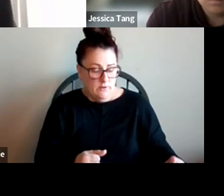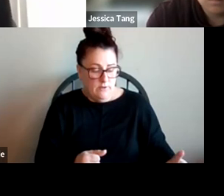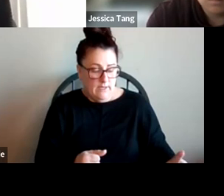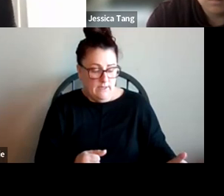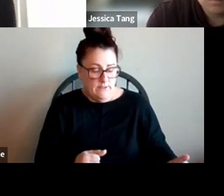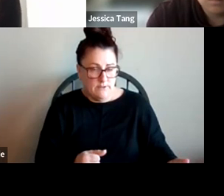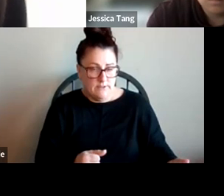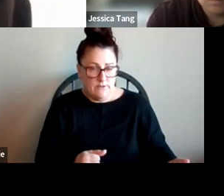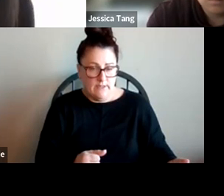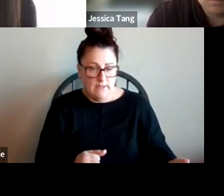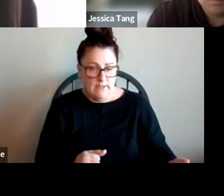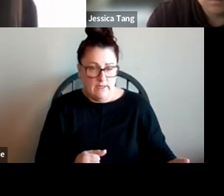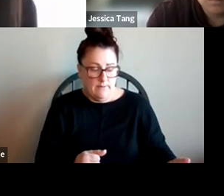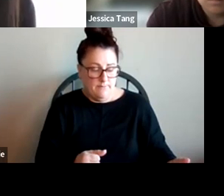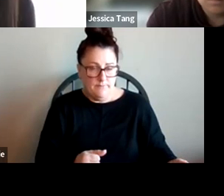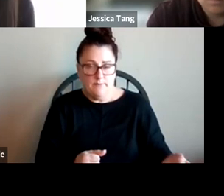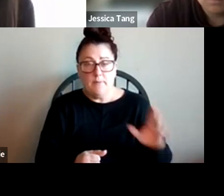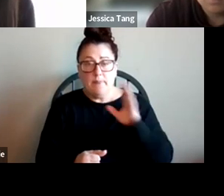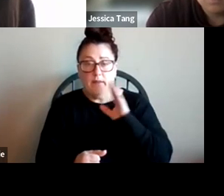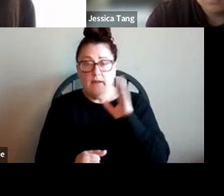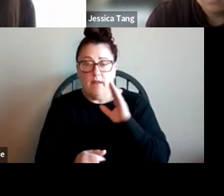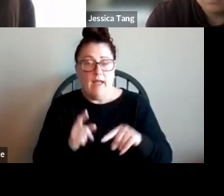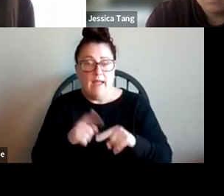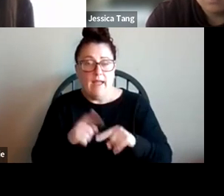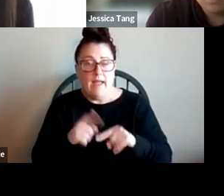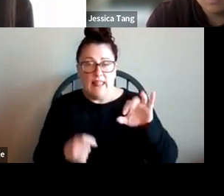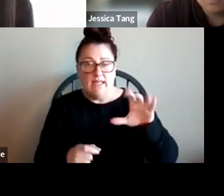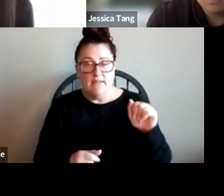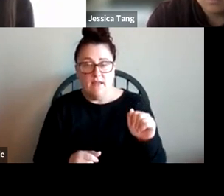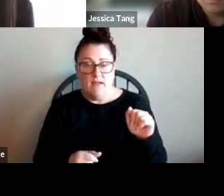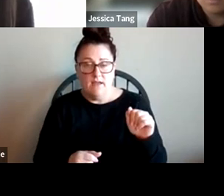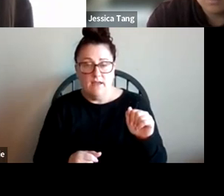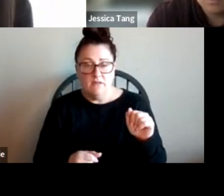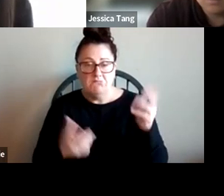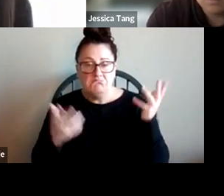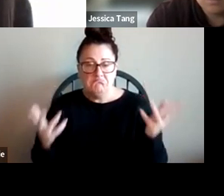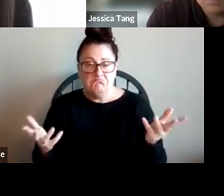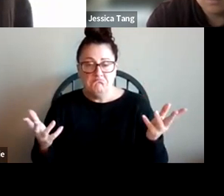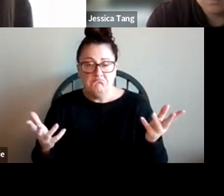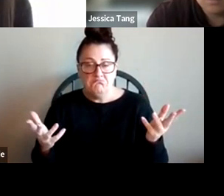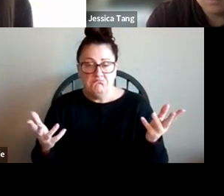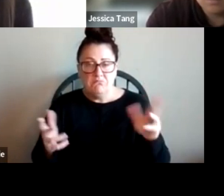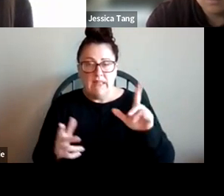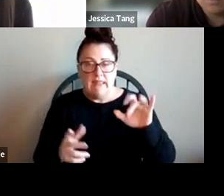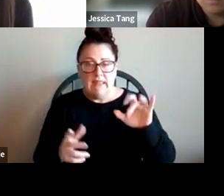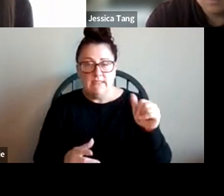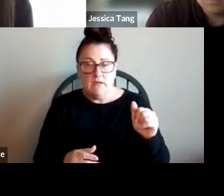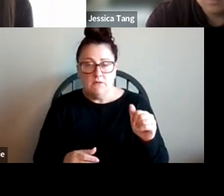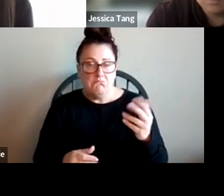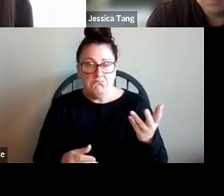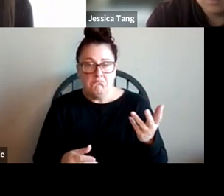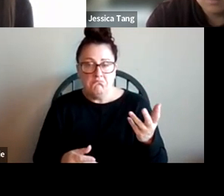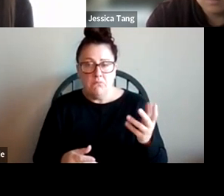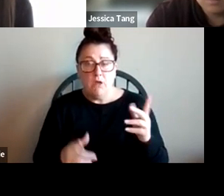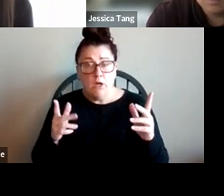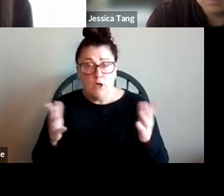Hi, Miriam. It's Councilor Julie. I'm here. I can't hear Lisa, so I'm not sure if there's something wrong on my end. Mm-hmm. Lisa,